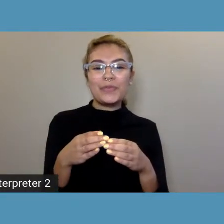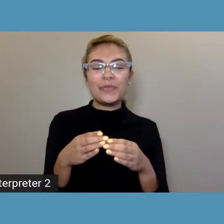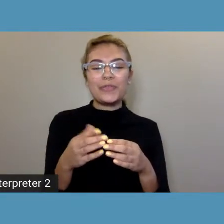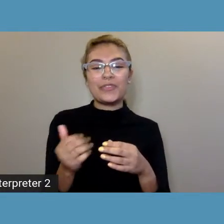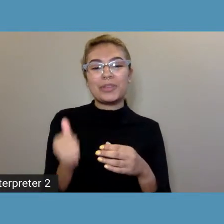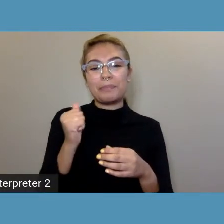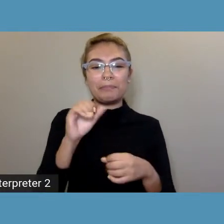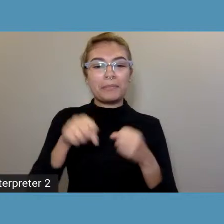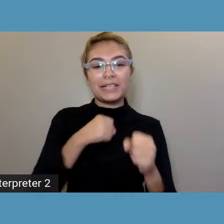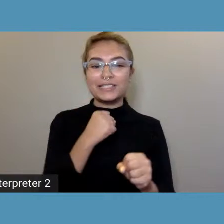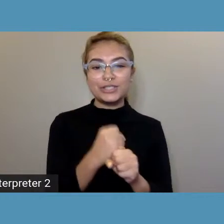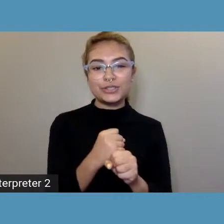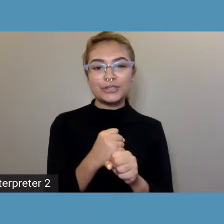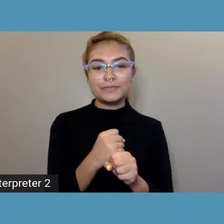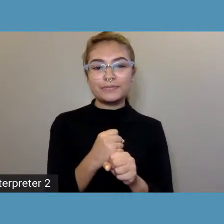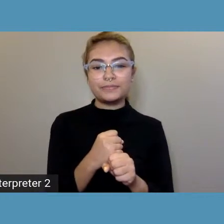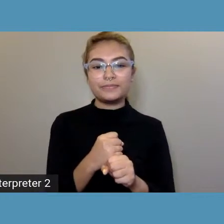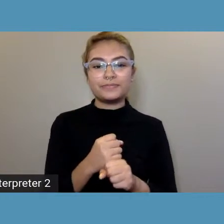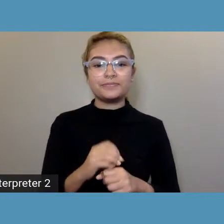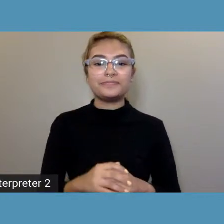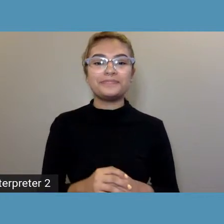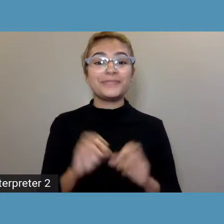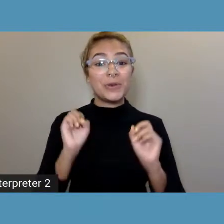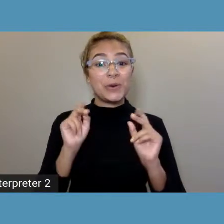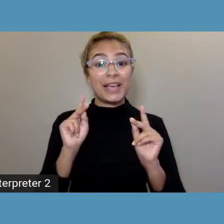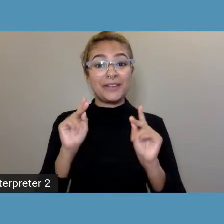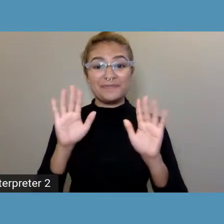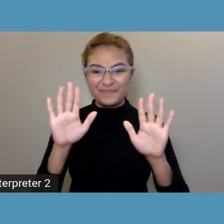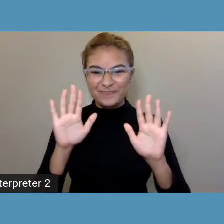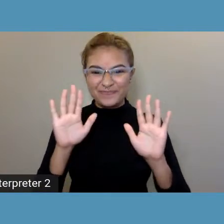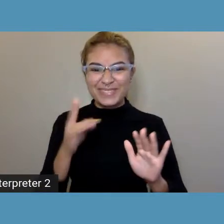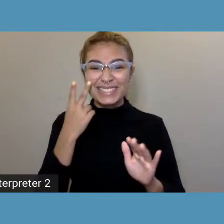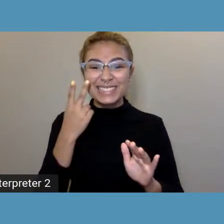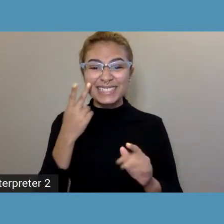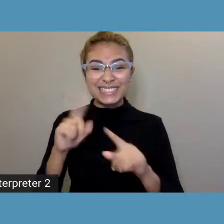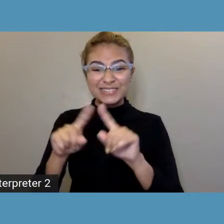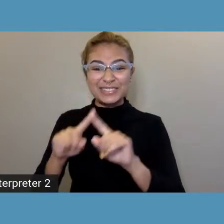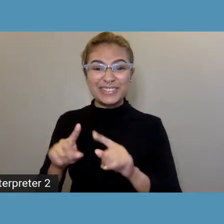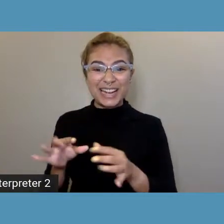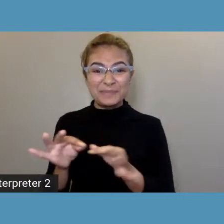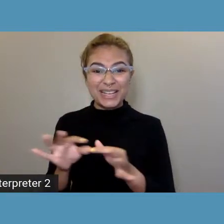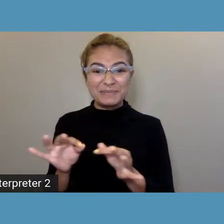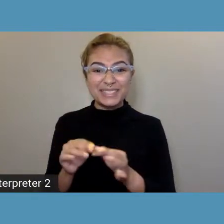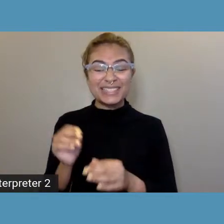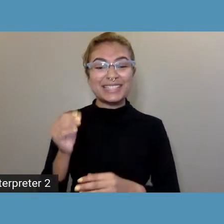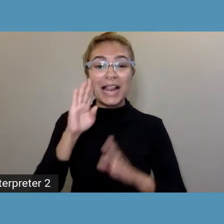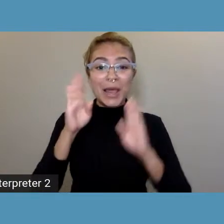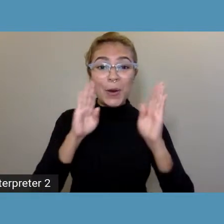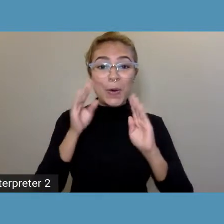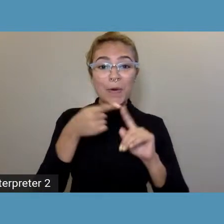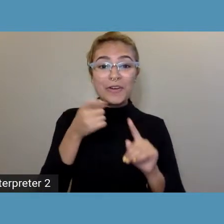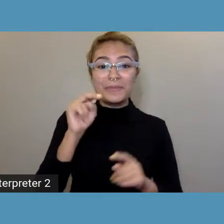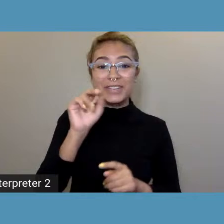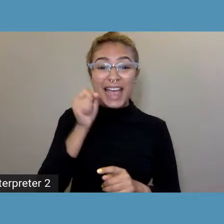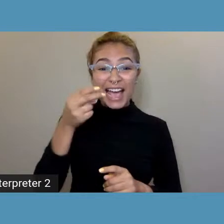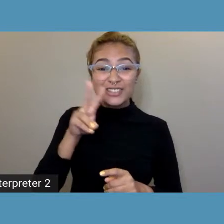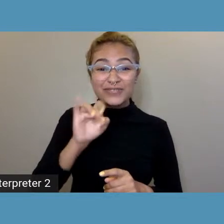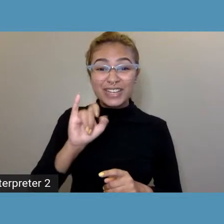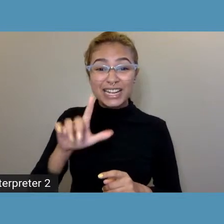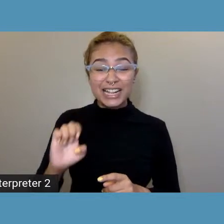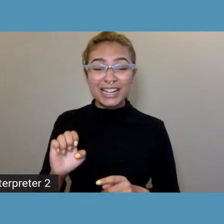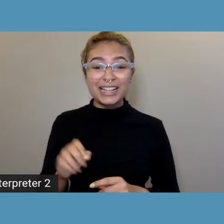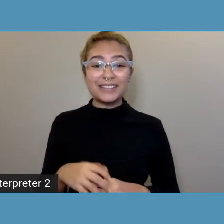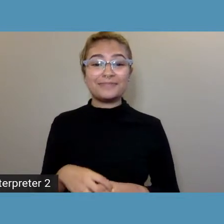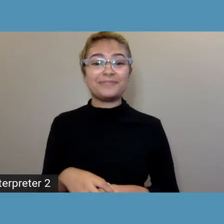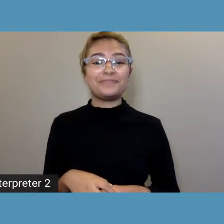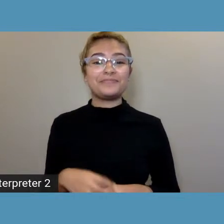right, cool. And I think I see y'all. Okay, great. I see your comments. Hello from Nashville. I